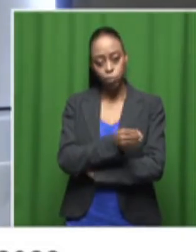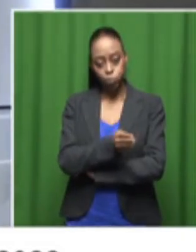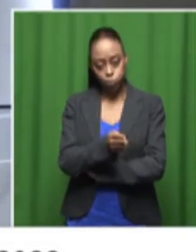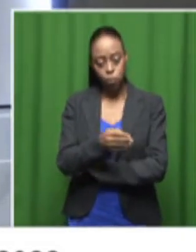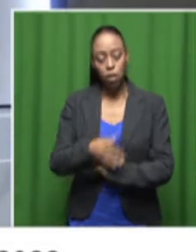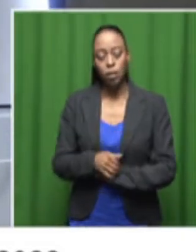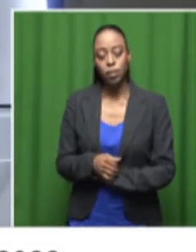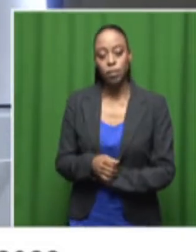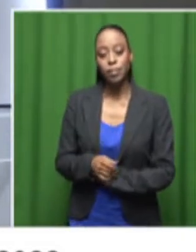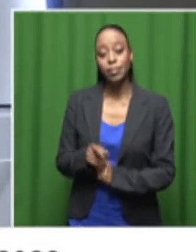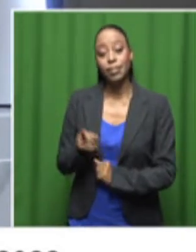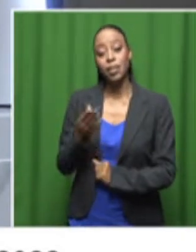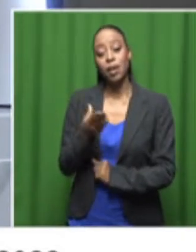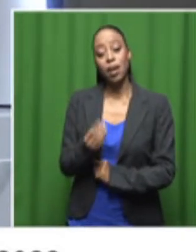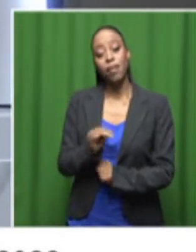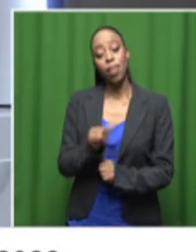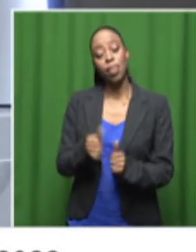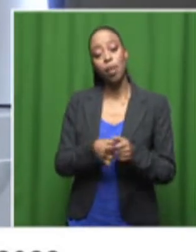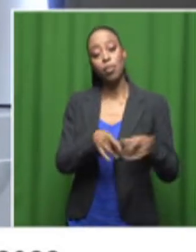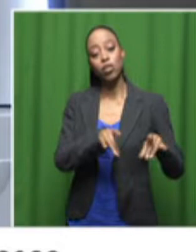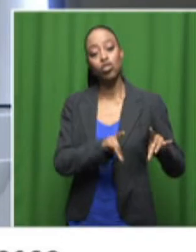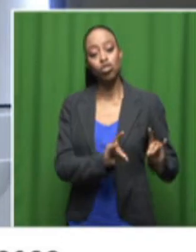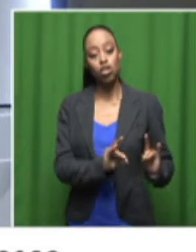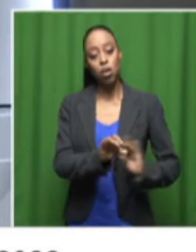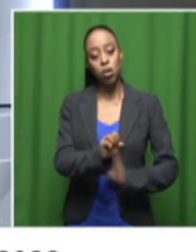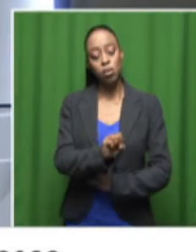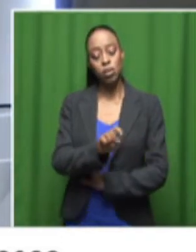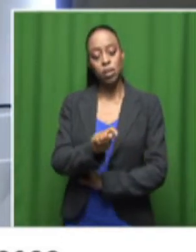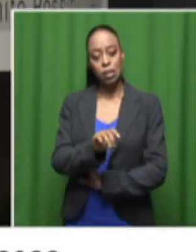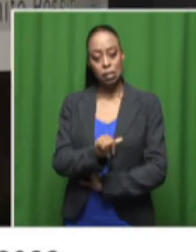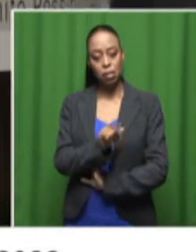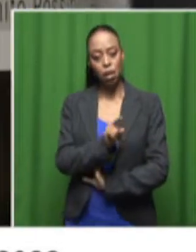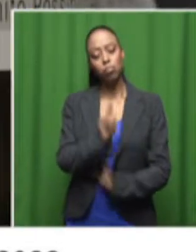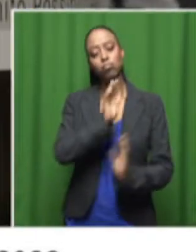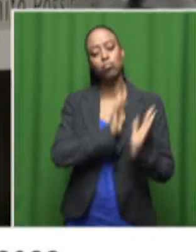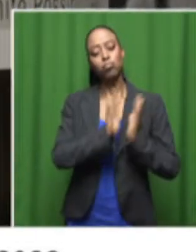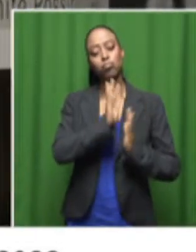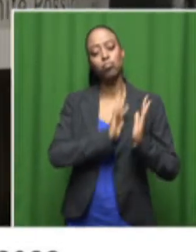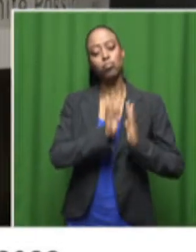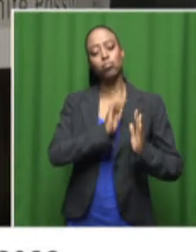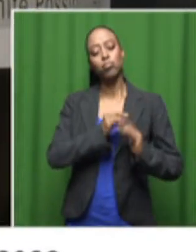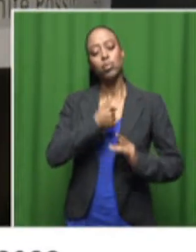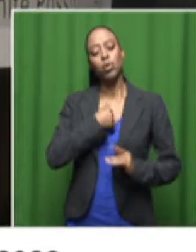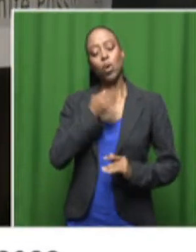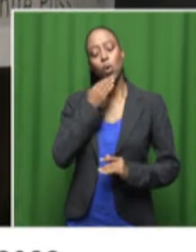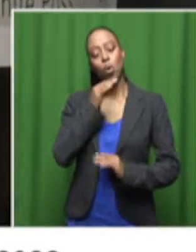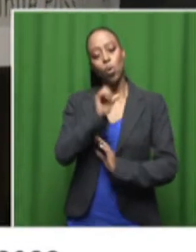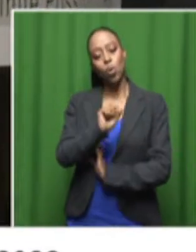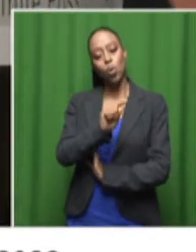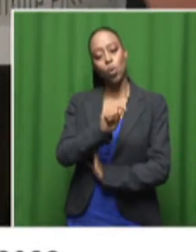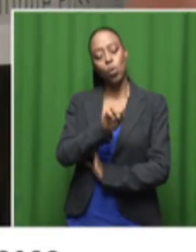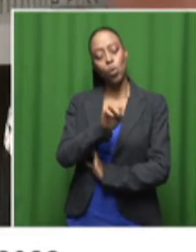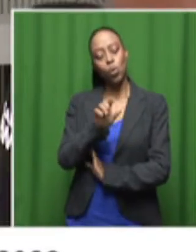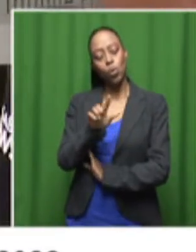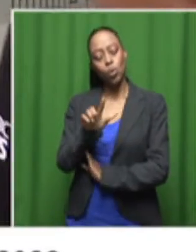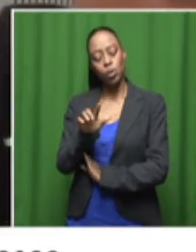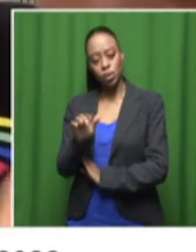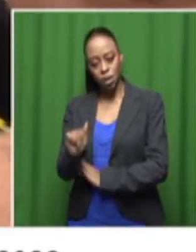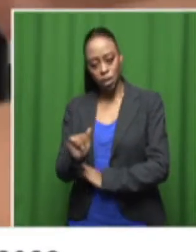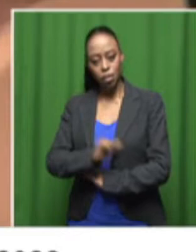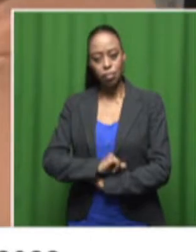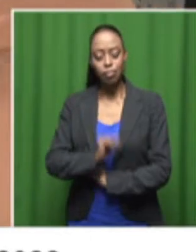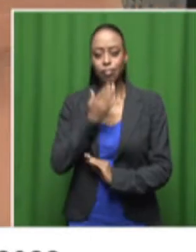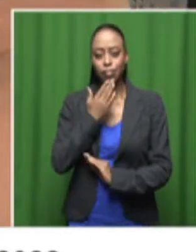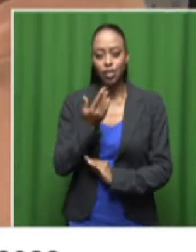now by the Deputy Chair of SITA, speaking to us now, Dr. Stella Vuma. Good morning to you, Mama. Thank you so much for giving us